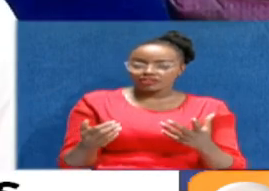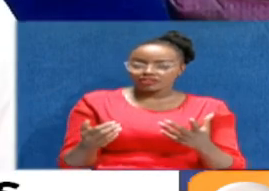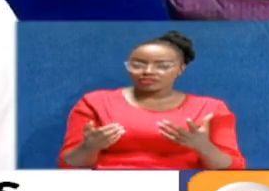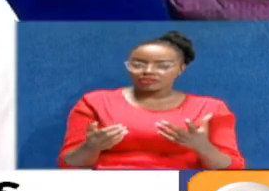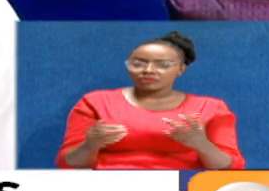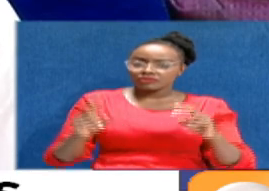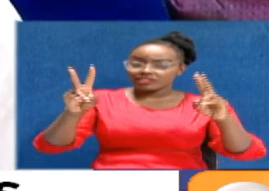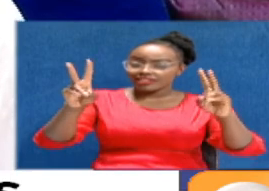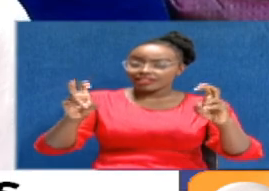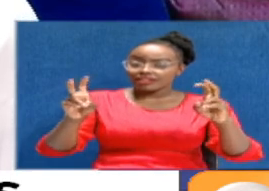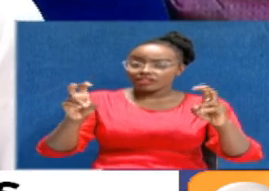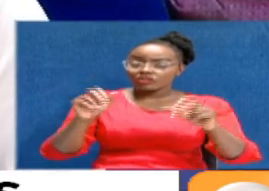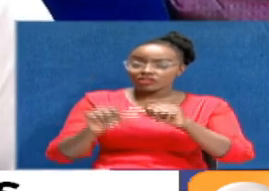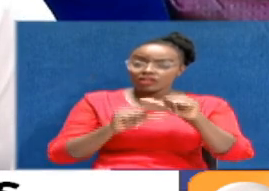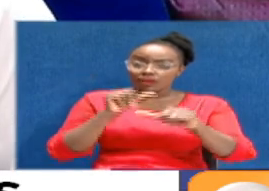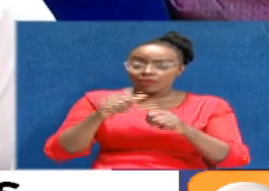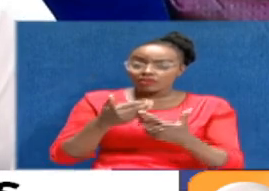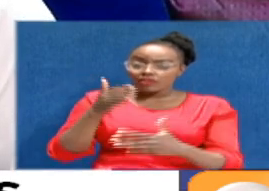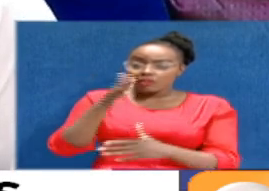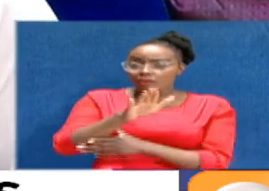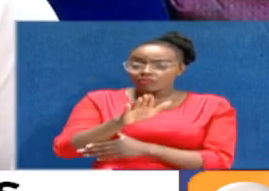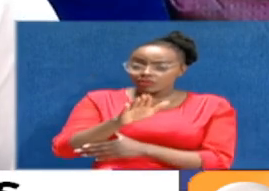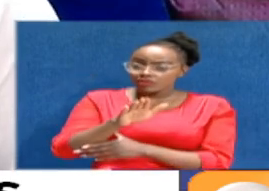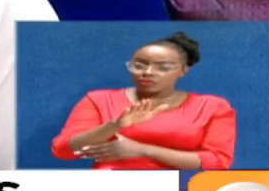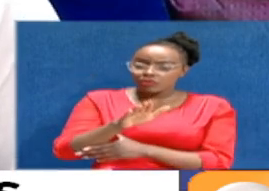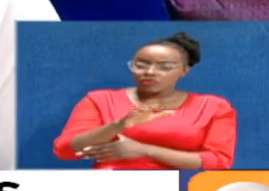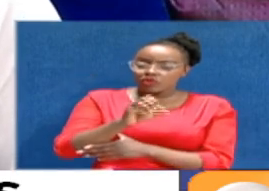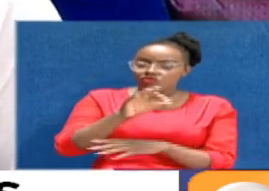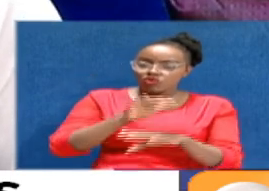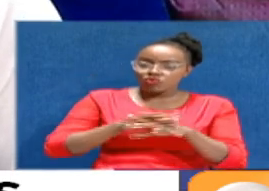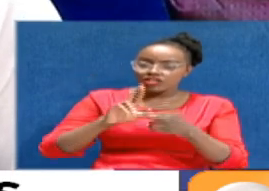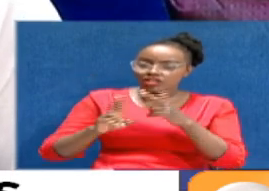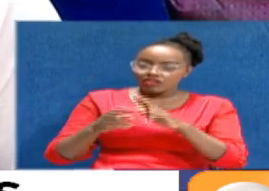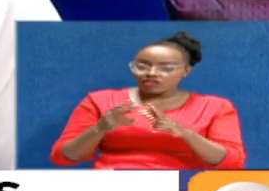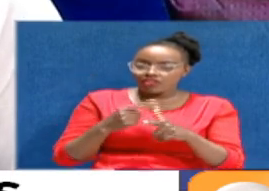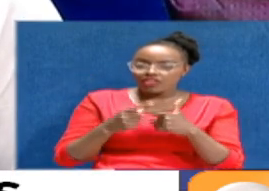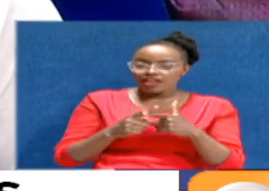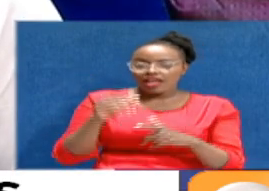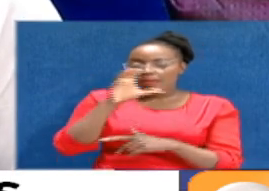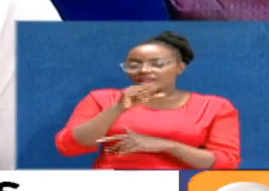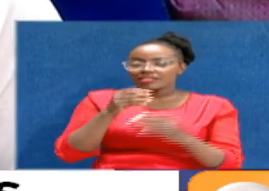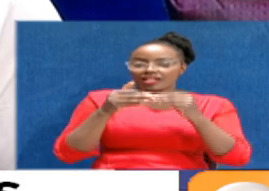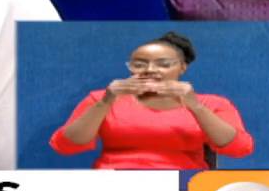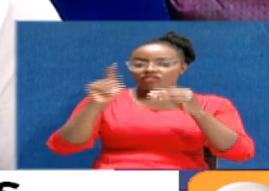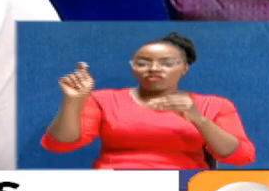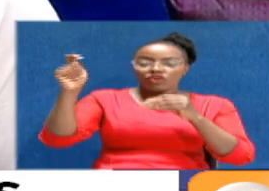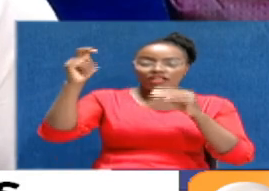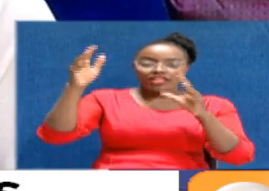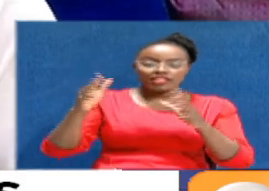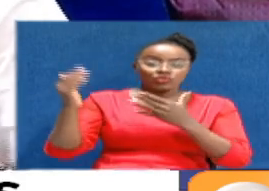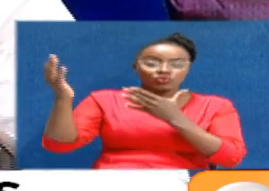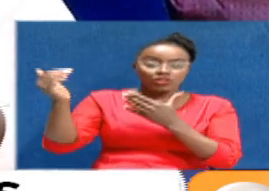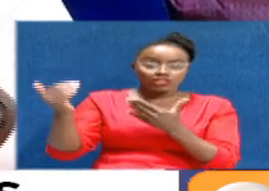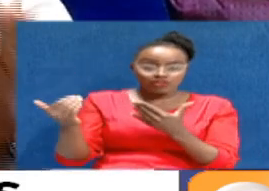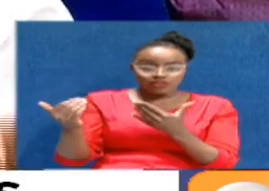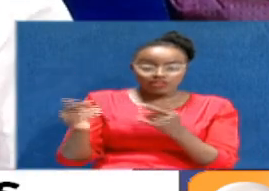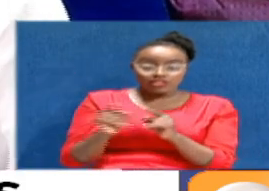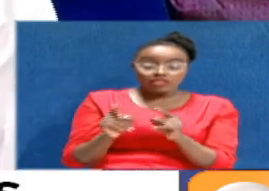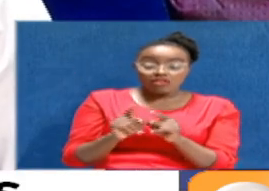on this issue of restoration of ties, I think it'll be misleading of Kenyans to expect